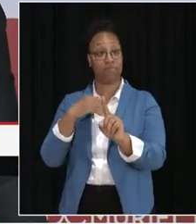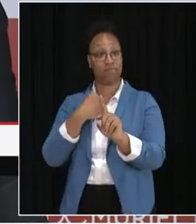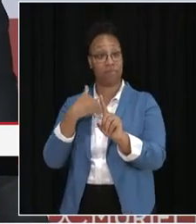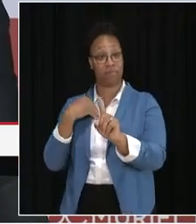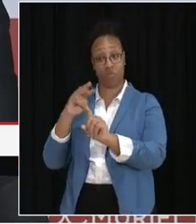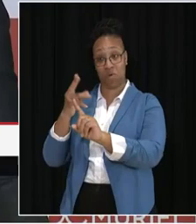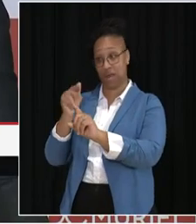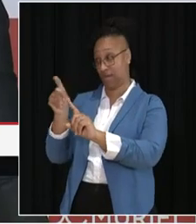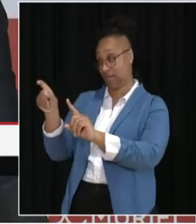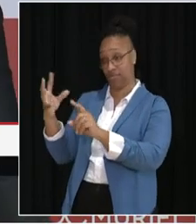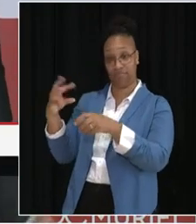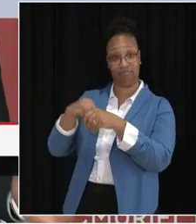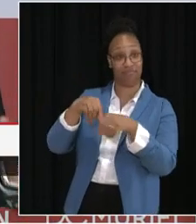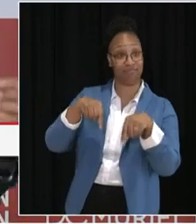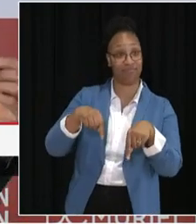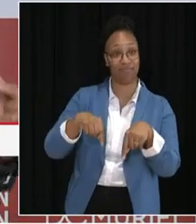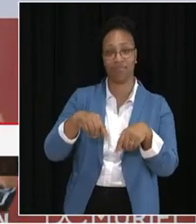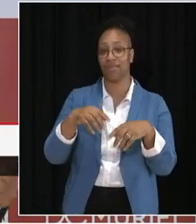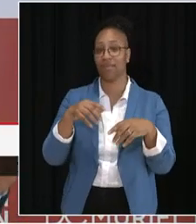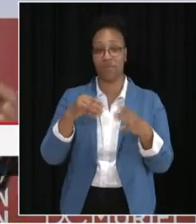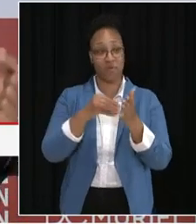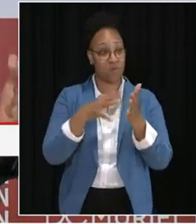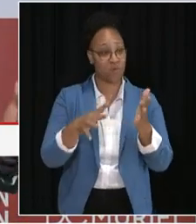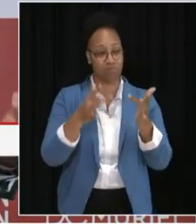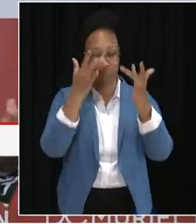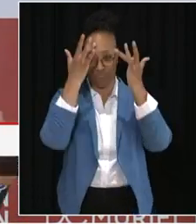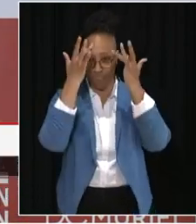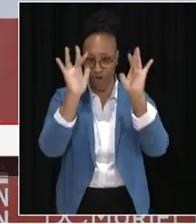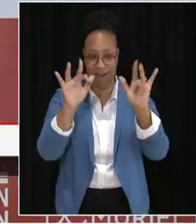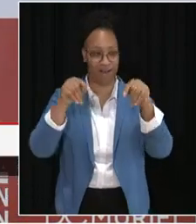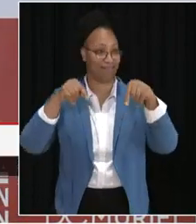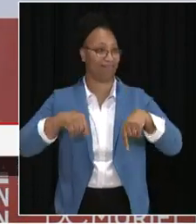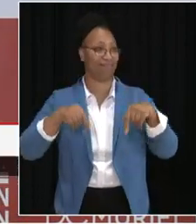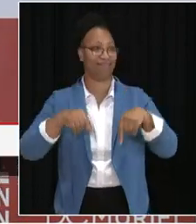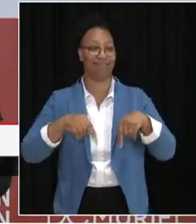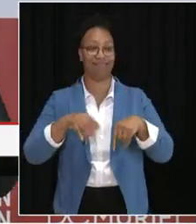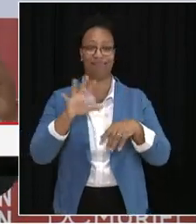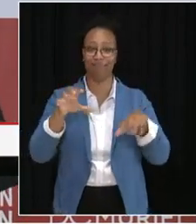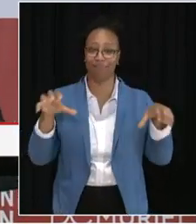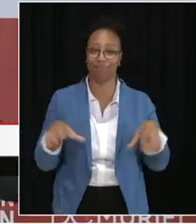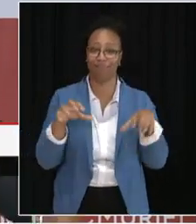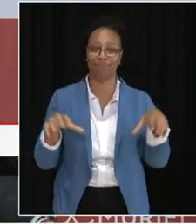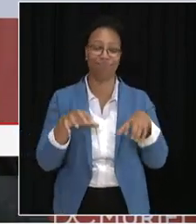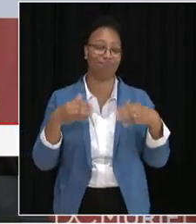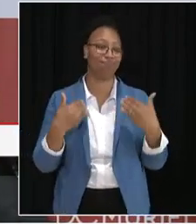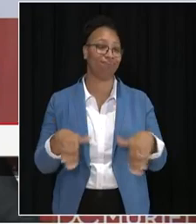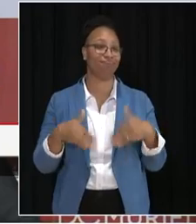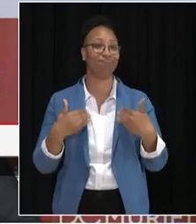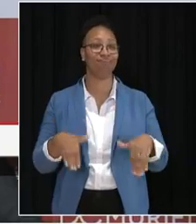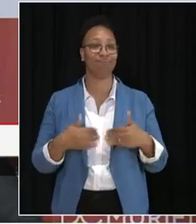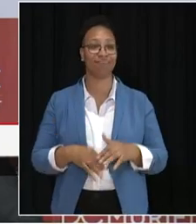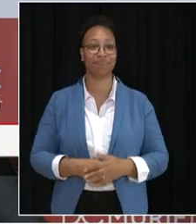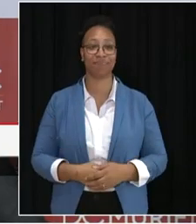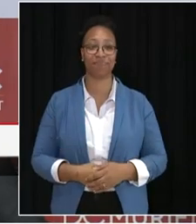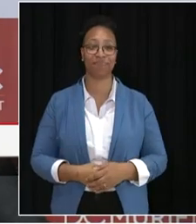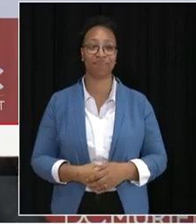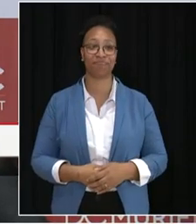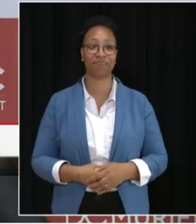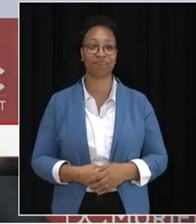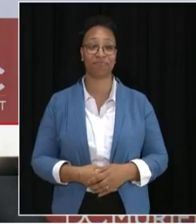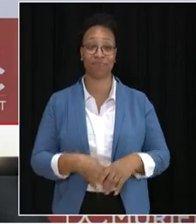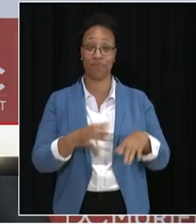have bright minds. And I think what represent here today is not only Josiah, but all the students here at Bard,